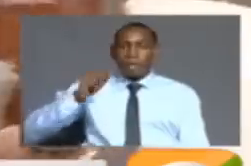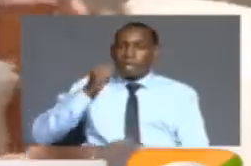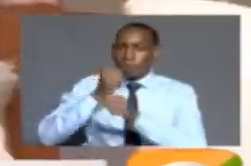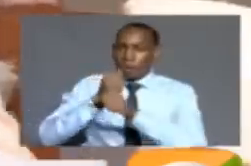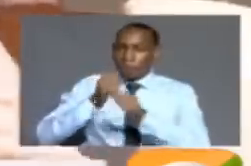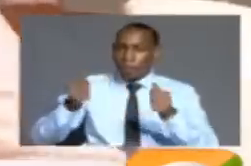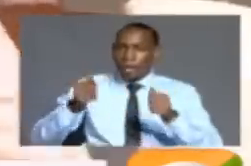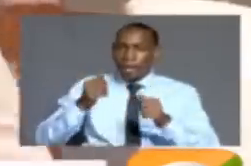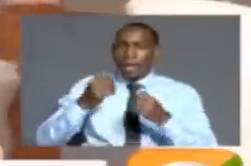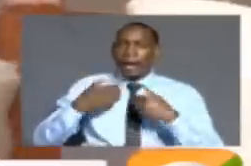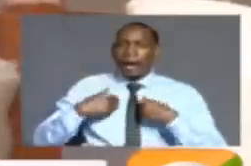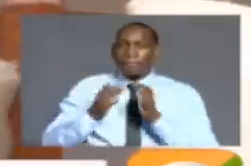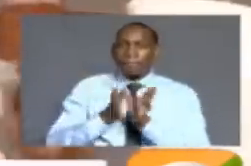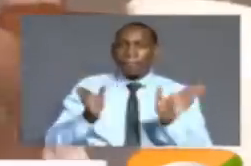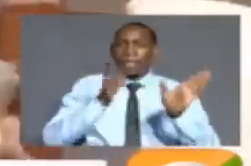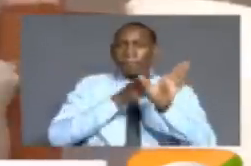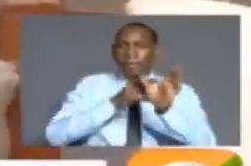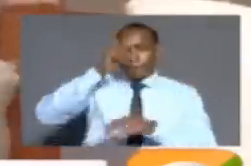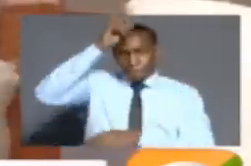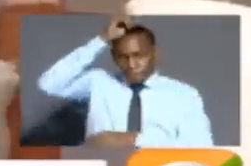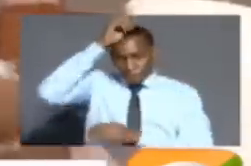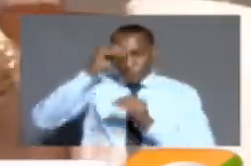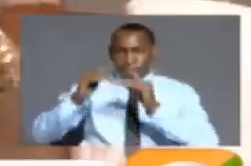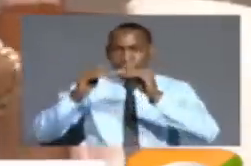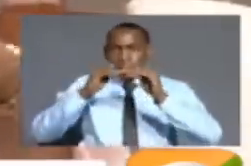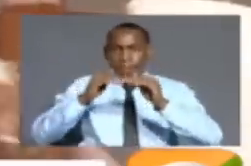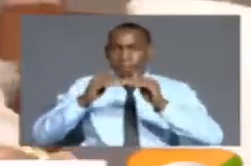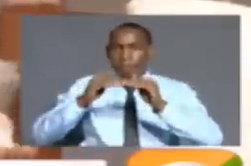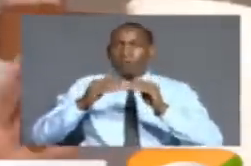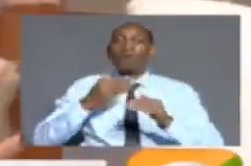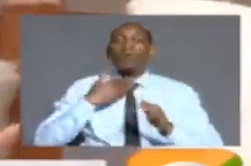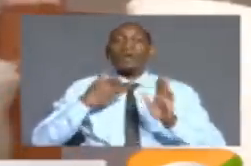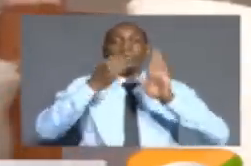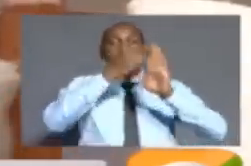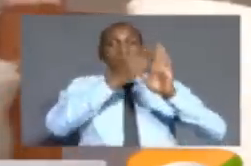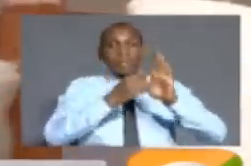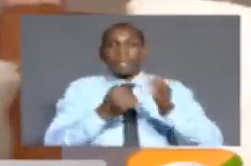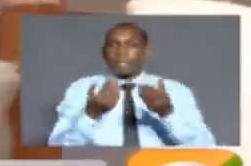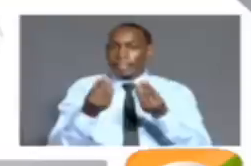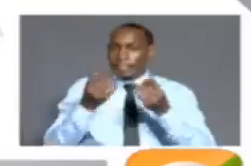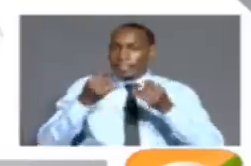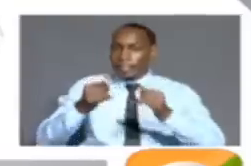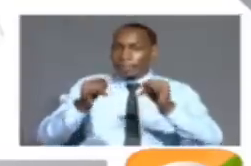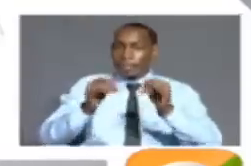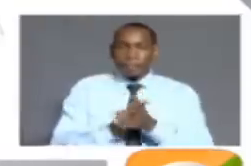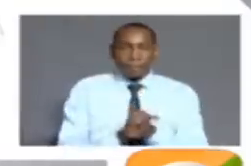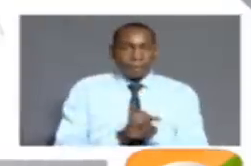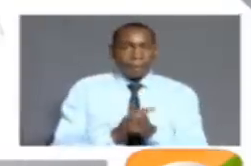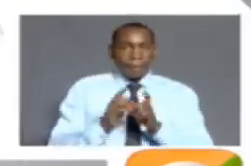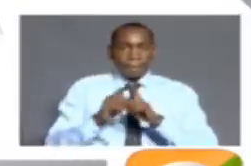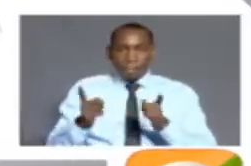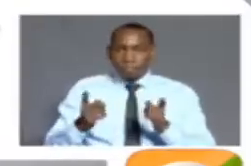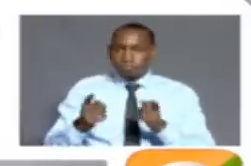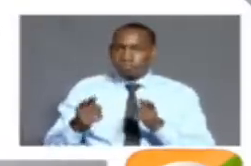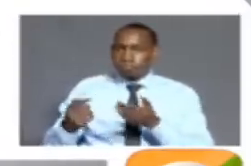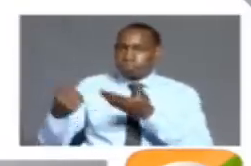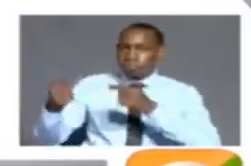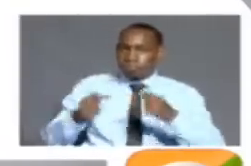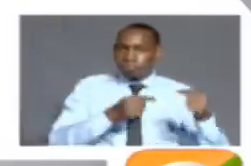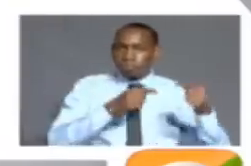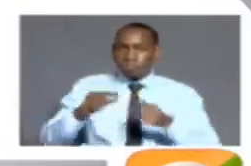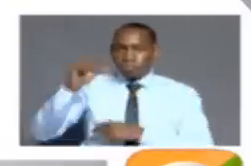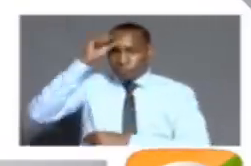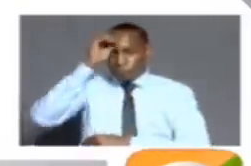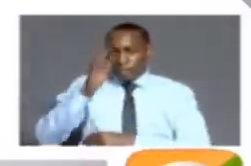Have public participation at the village level. Let them say what they want. Then it's easier to implement what it is that they but want. But then we come back and vote for you as governor or